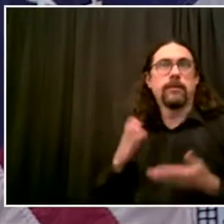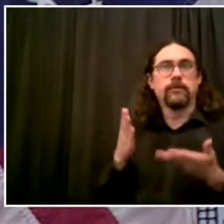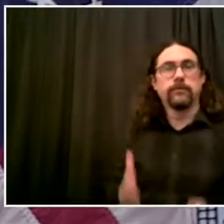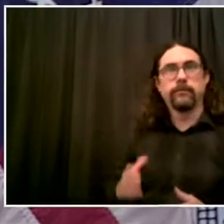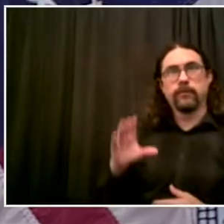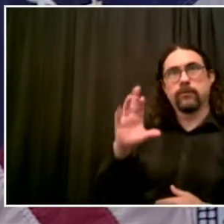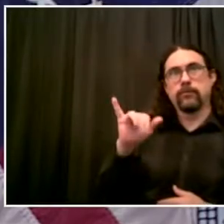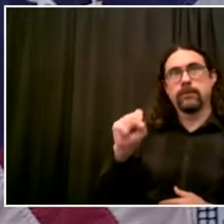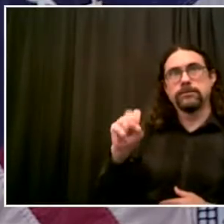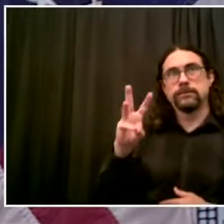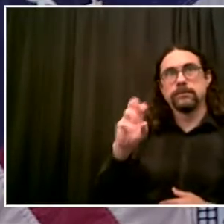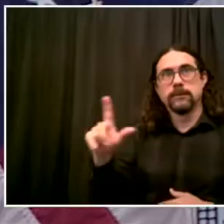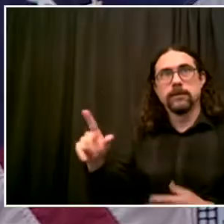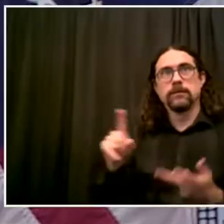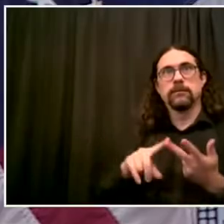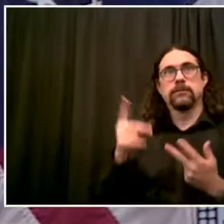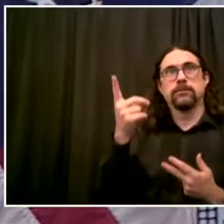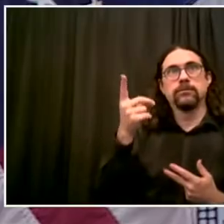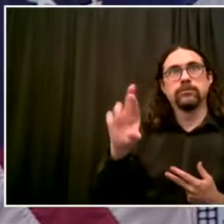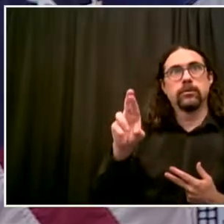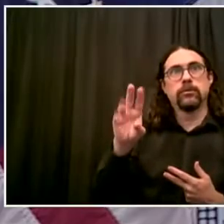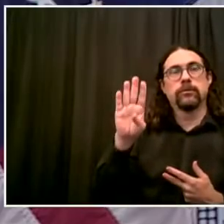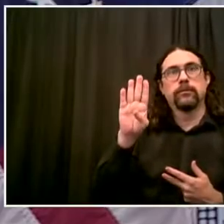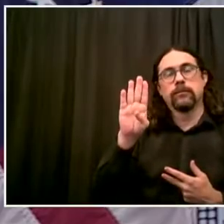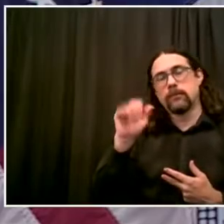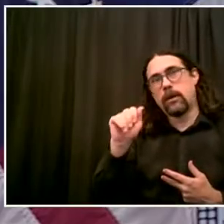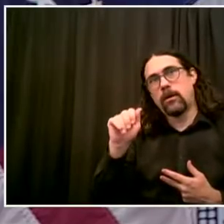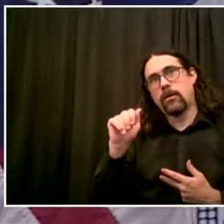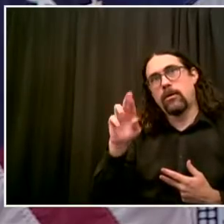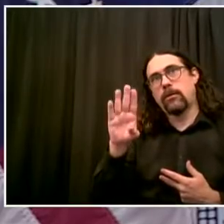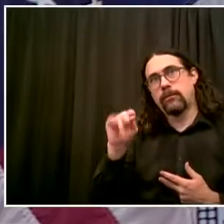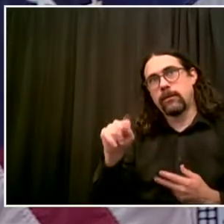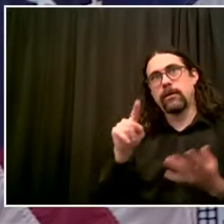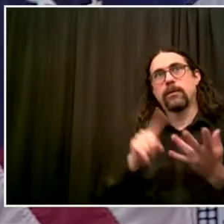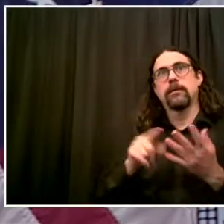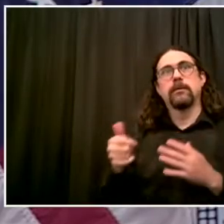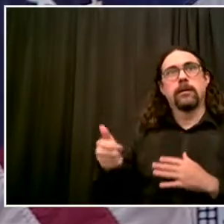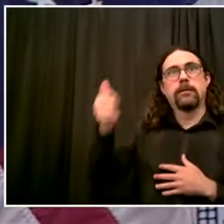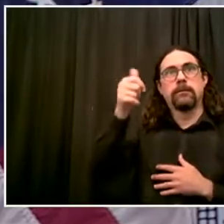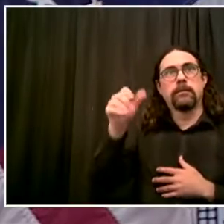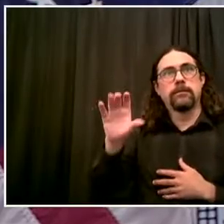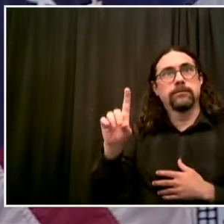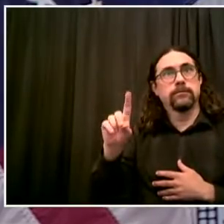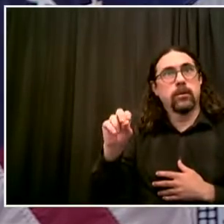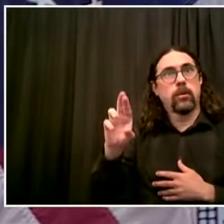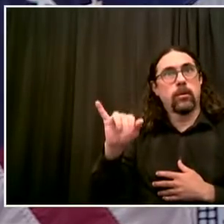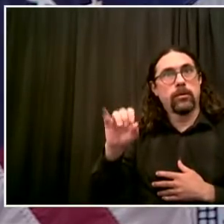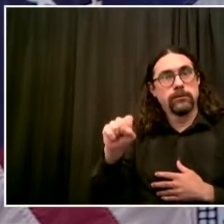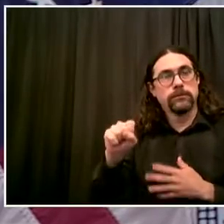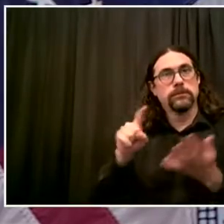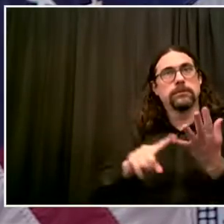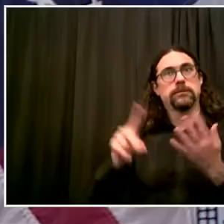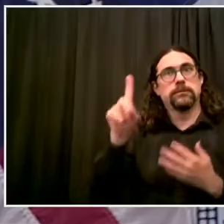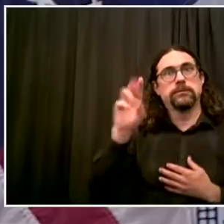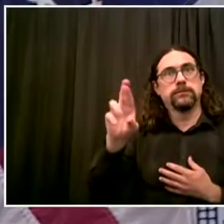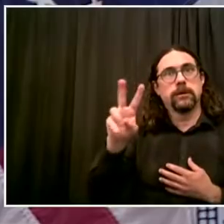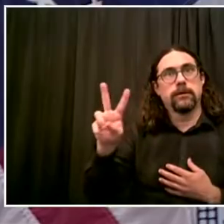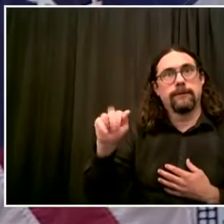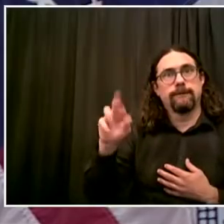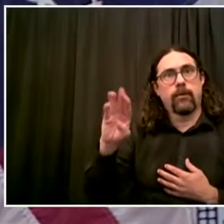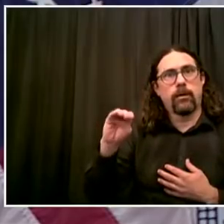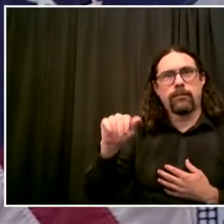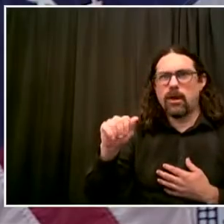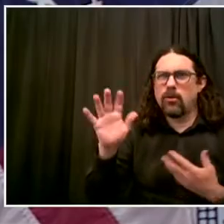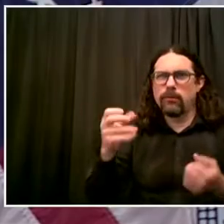Dr. Jay Varma. First question today goes to Andrew Siff from NBC. Hi, good morning, everyone. I have